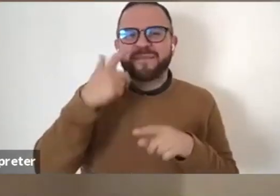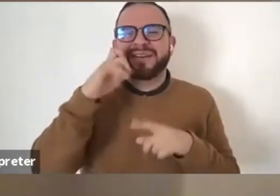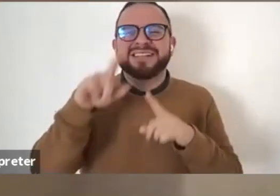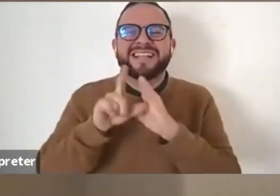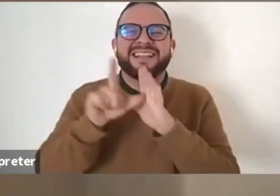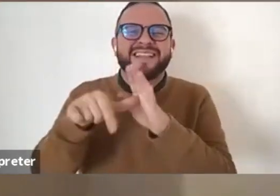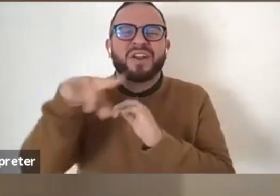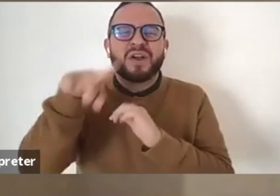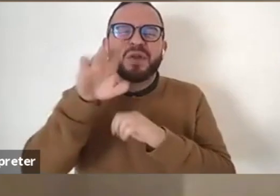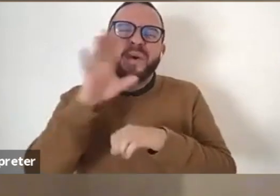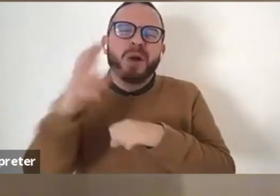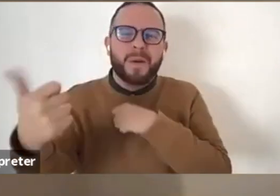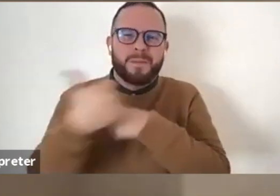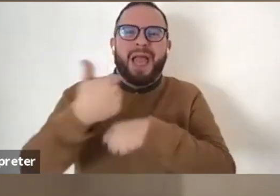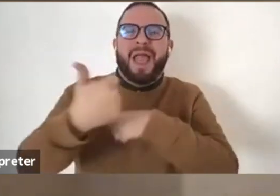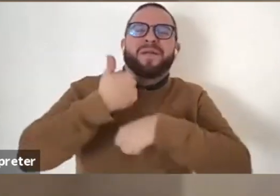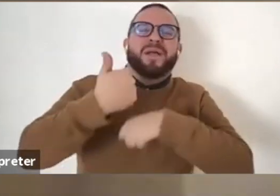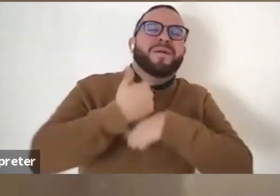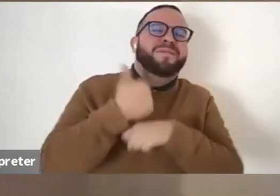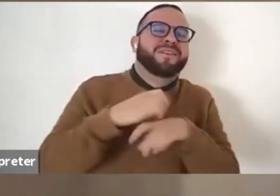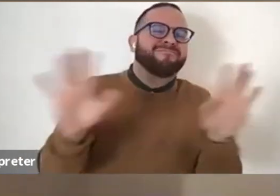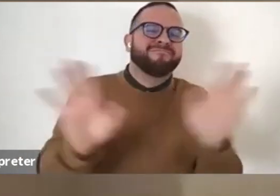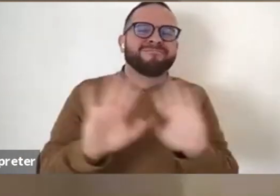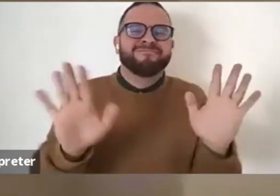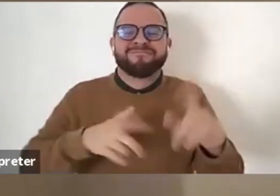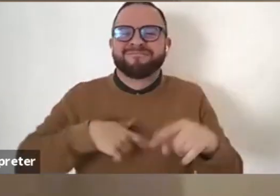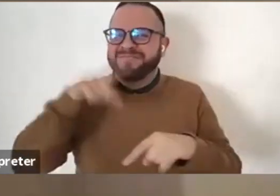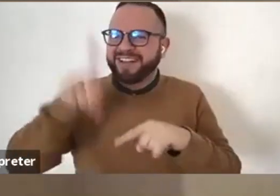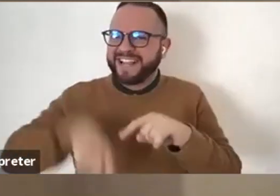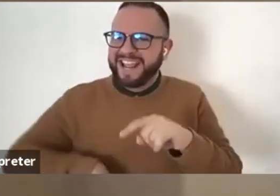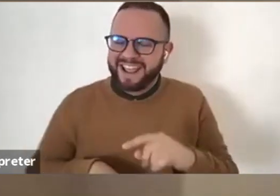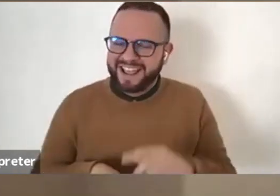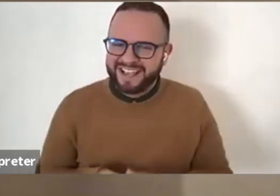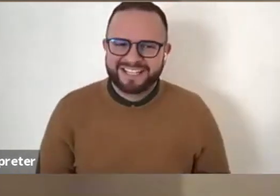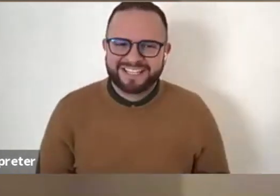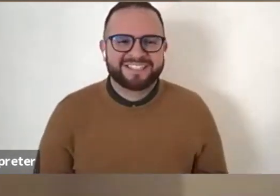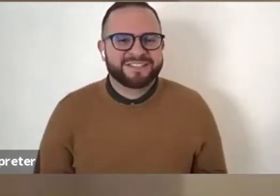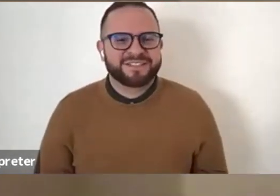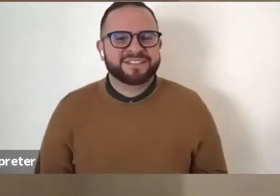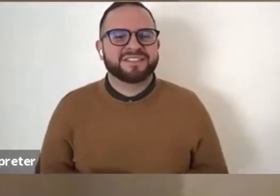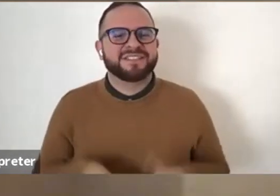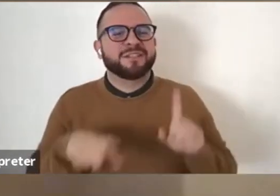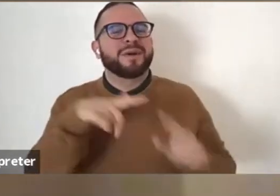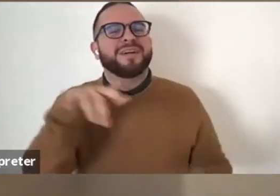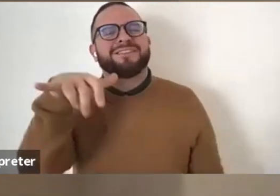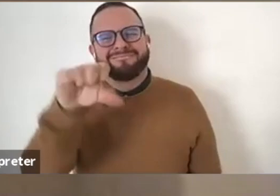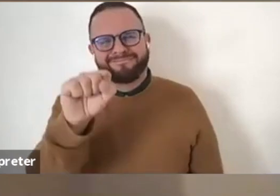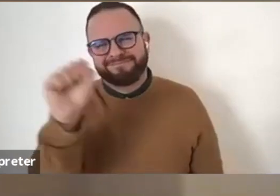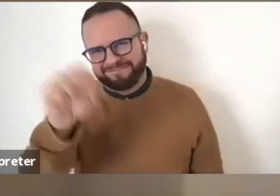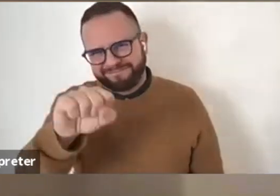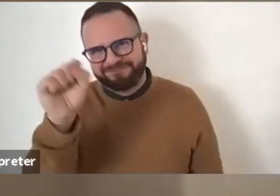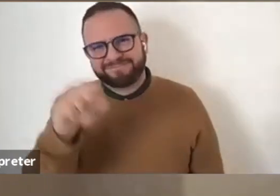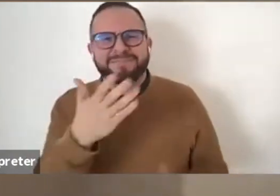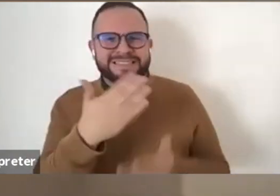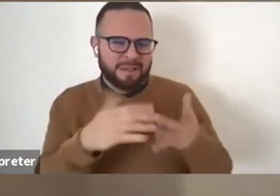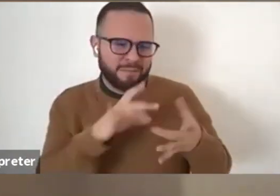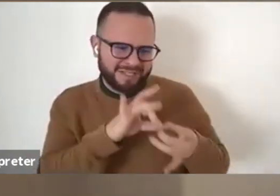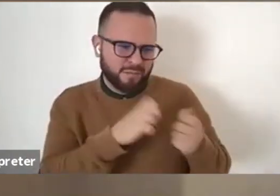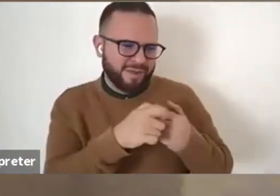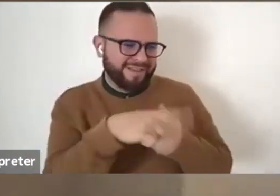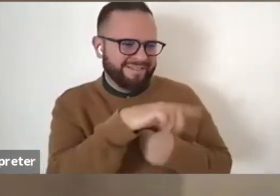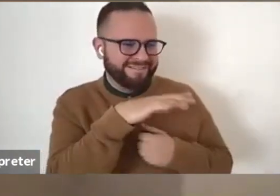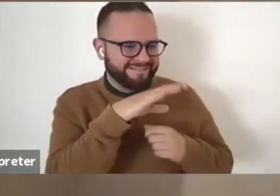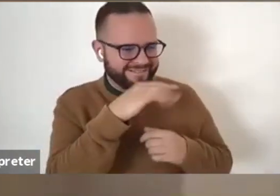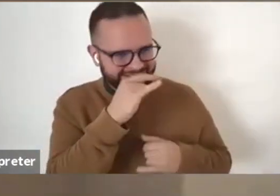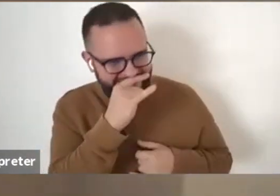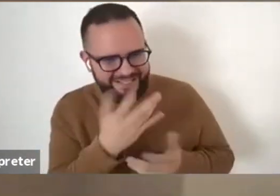I cannot do it. But yes, some relation with the kids, some strange things. Like for